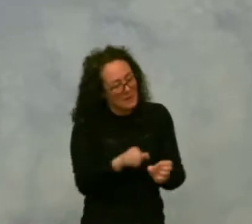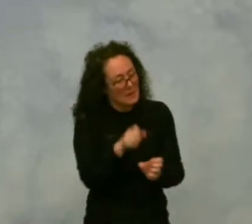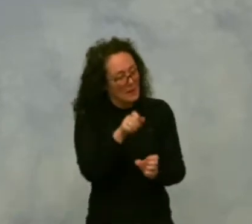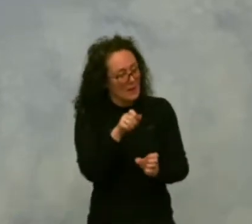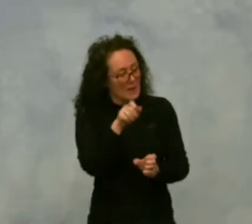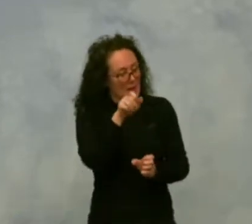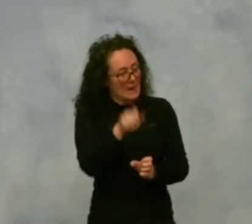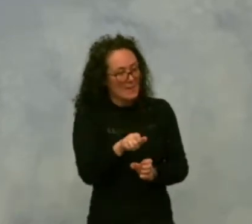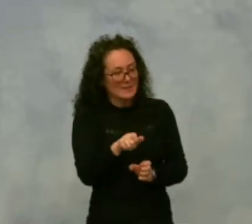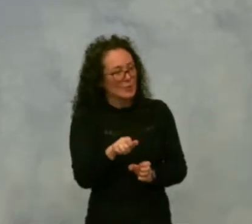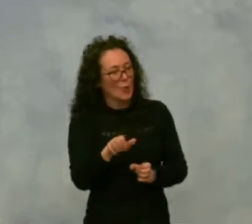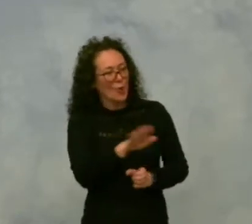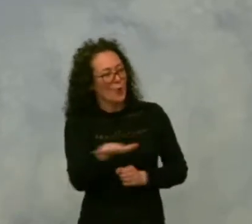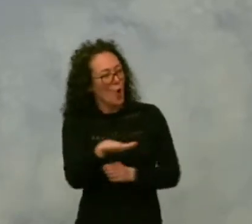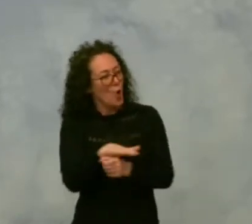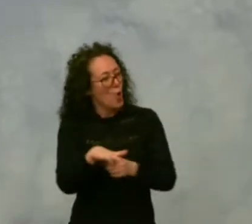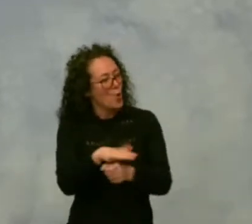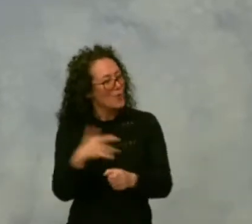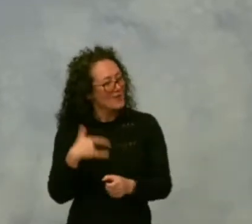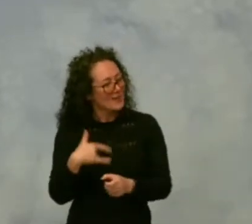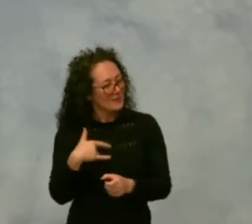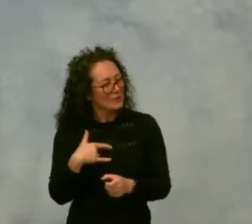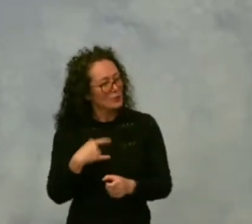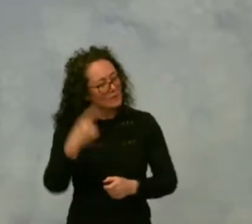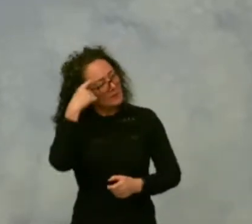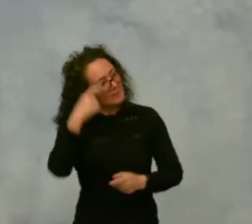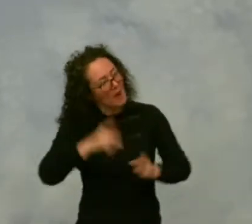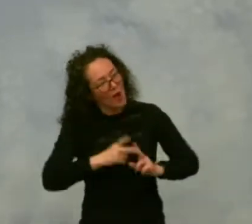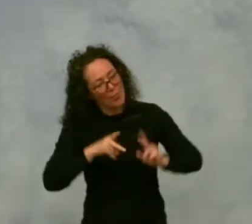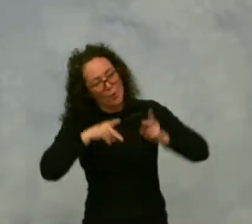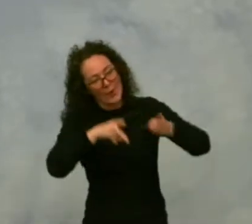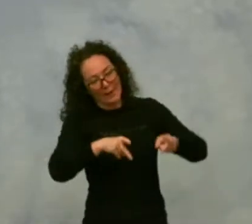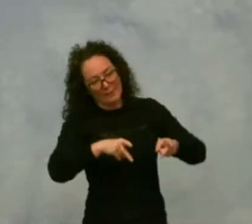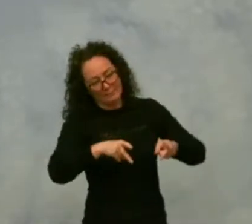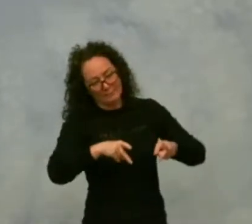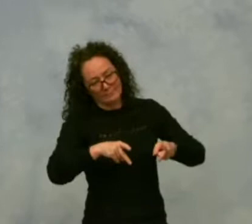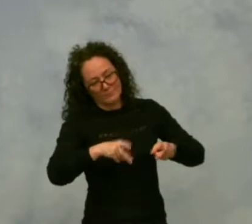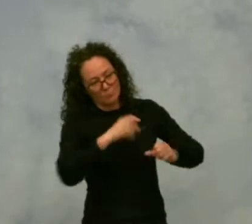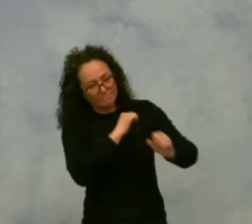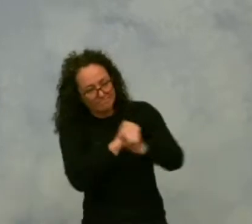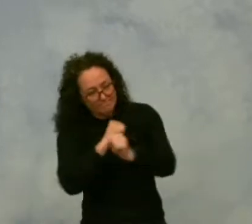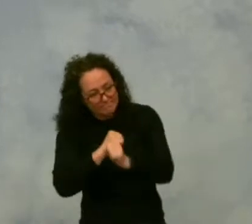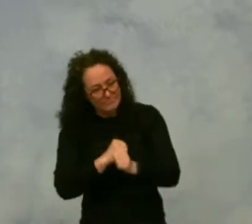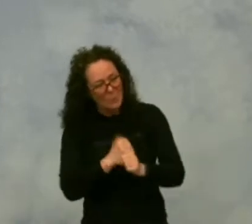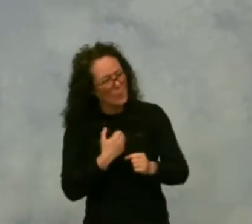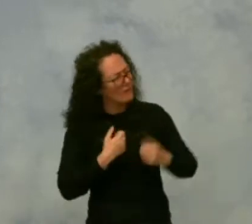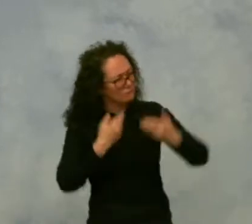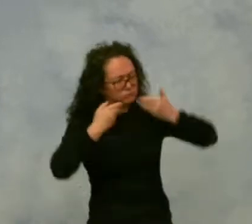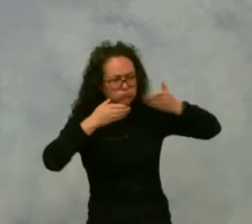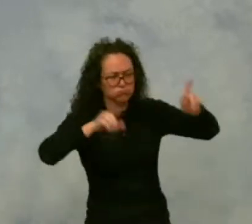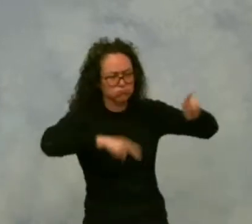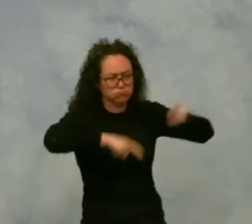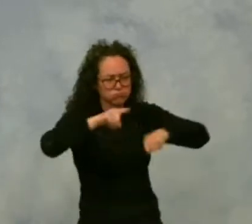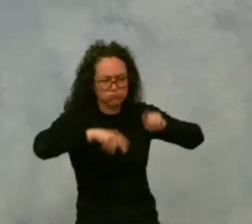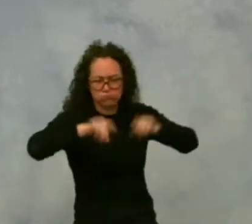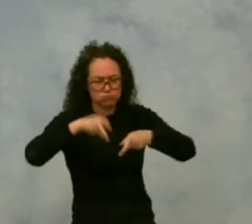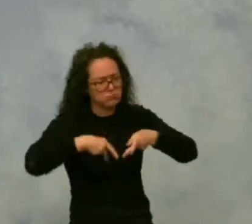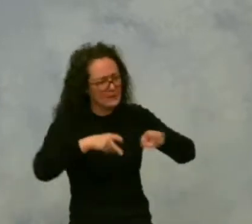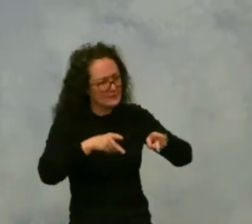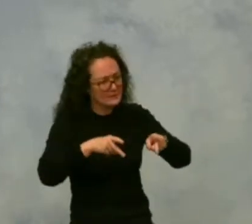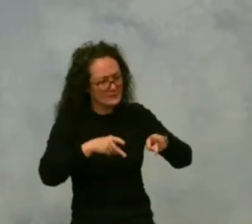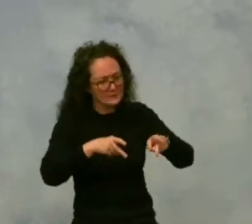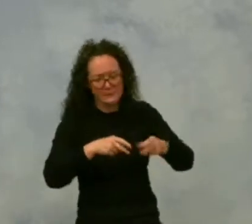perhaps won't live locally, then you have to think about other ways of doing things, and we do a wide range of those